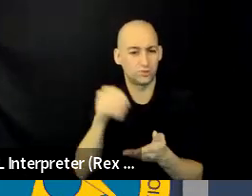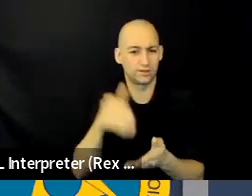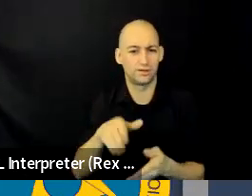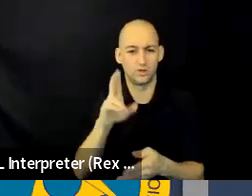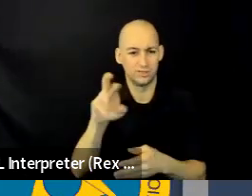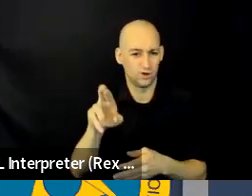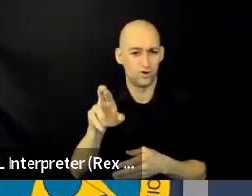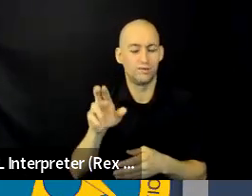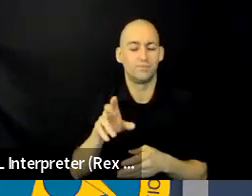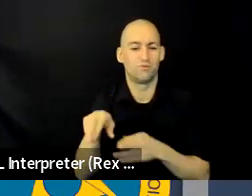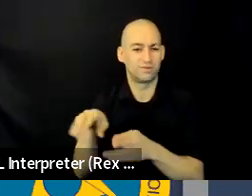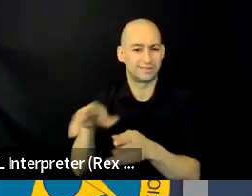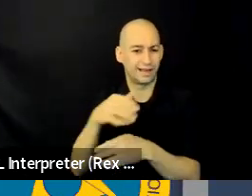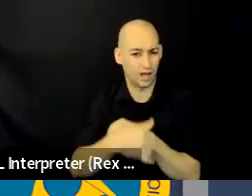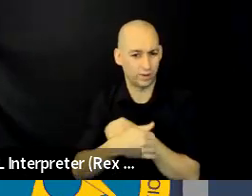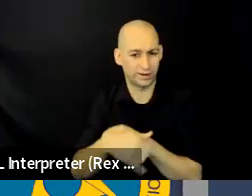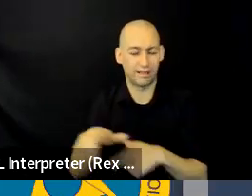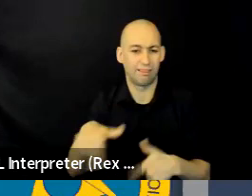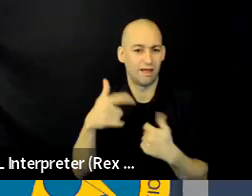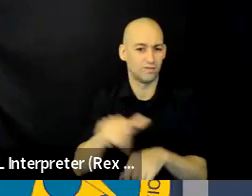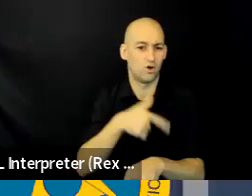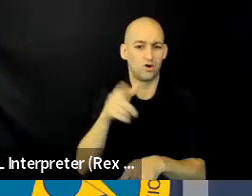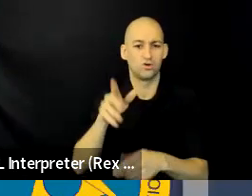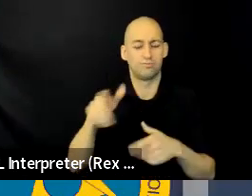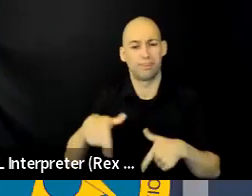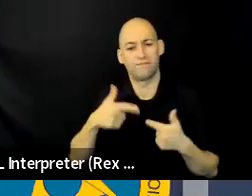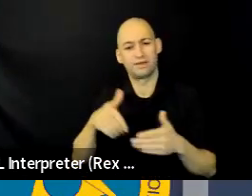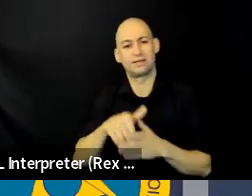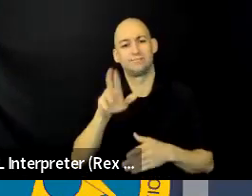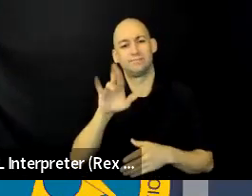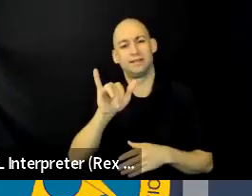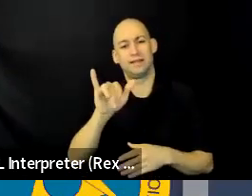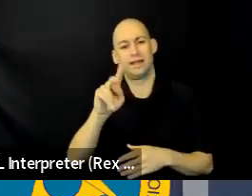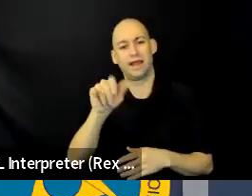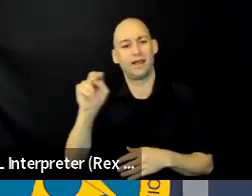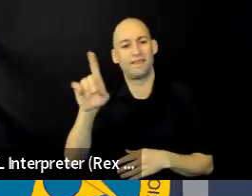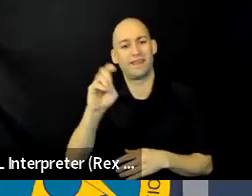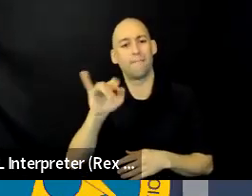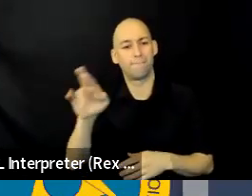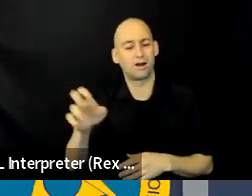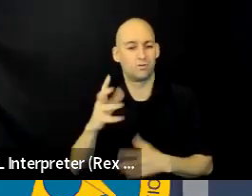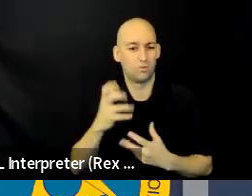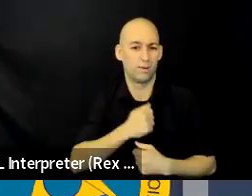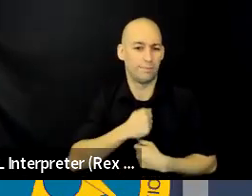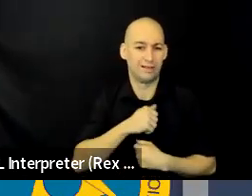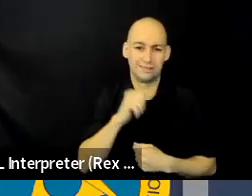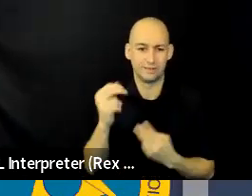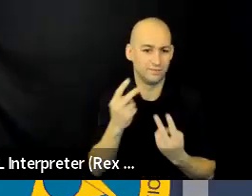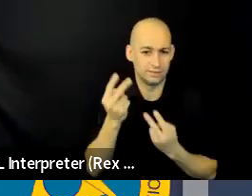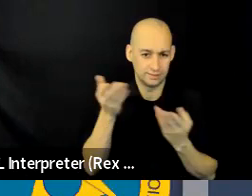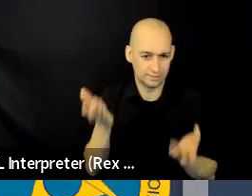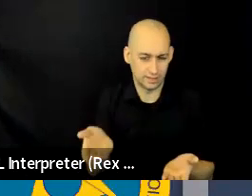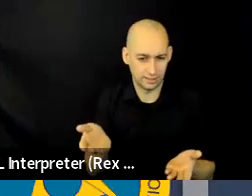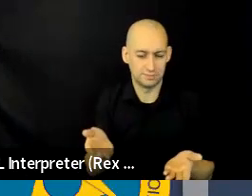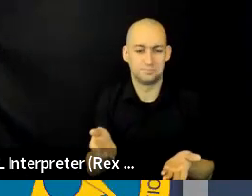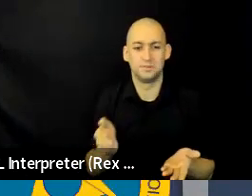resident of Riverside County, and lifelong resident of the Inland Empire and its communities. I would like to apologize for not being in attendance today, nor present